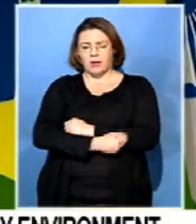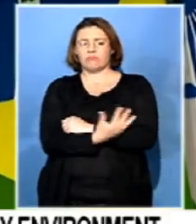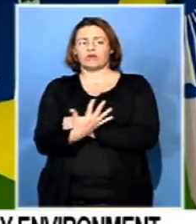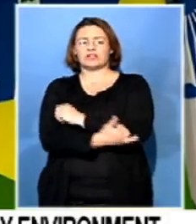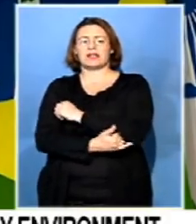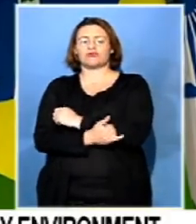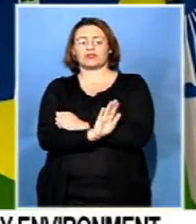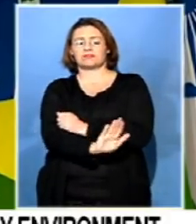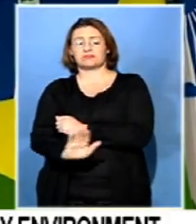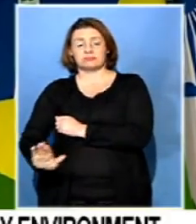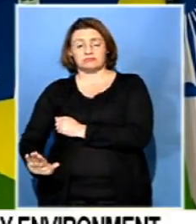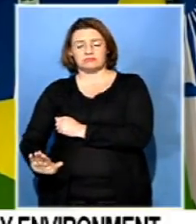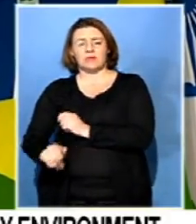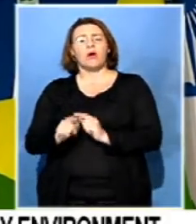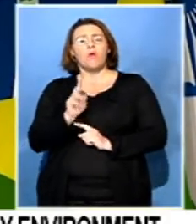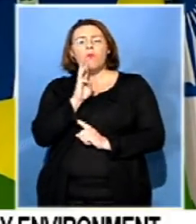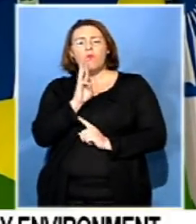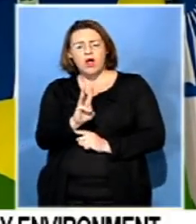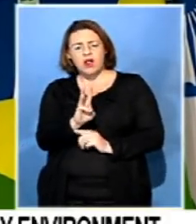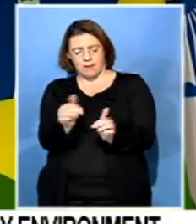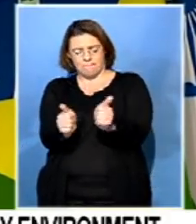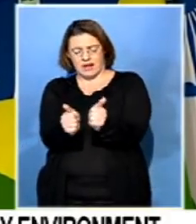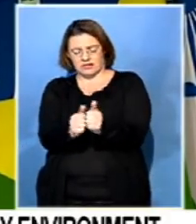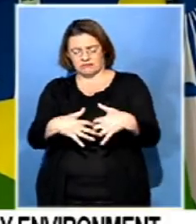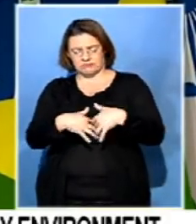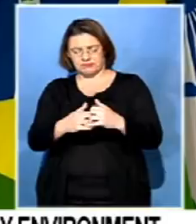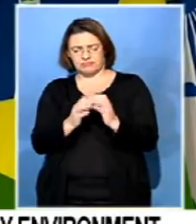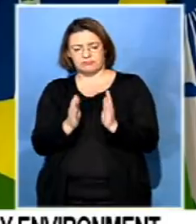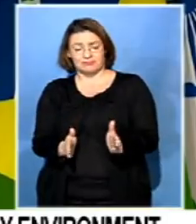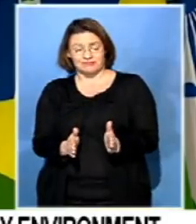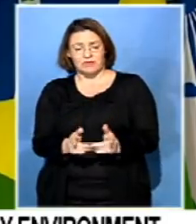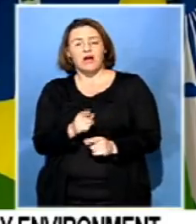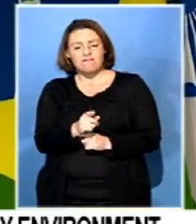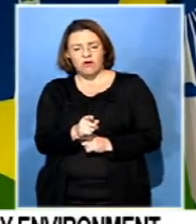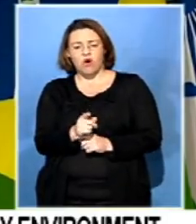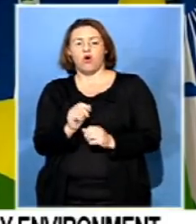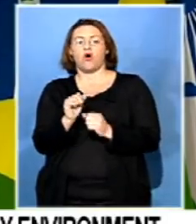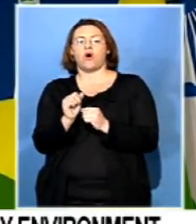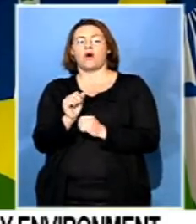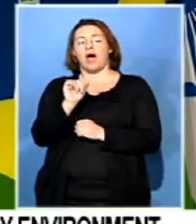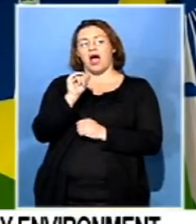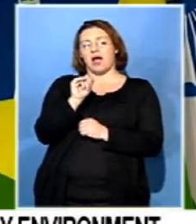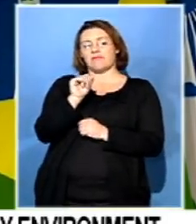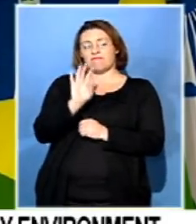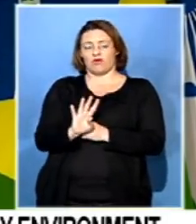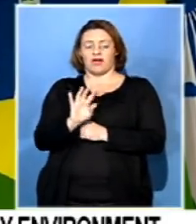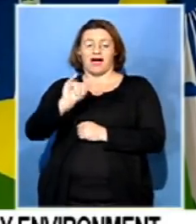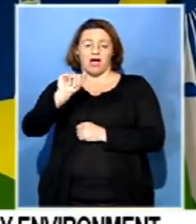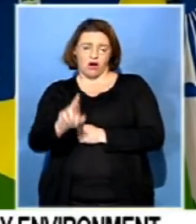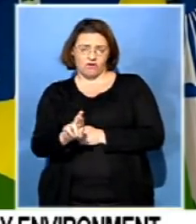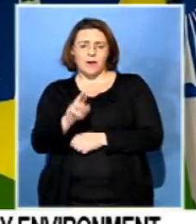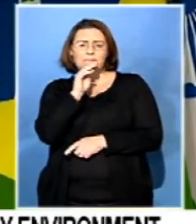countries will forge a partnership on the new industrial revolution, which involves